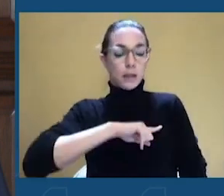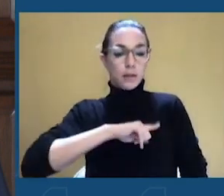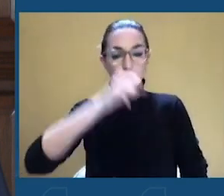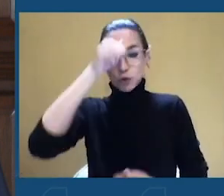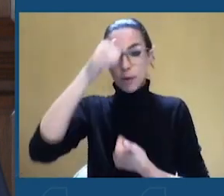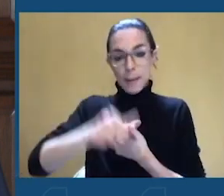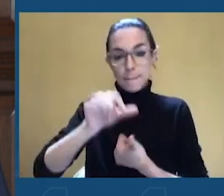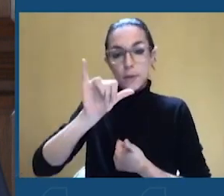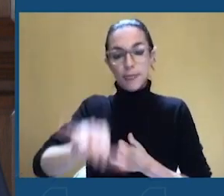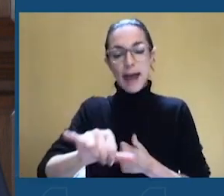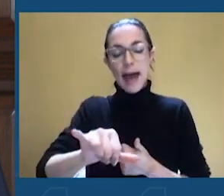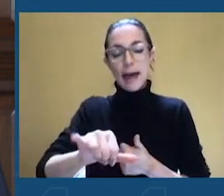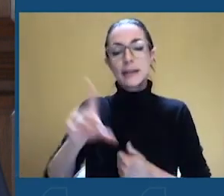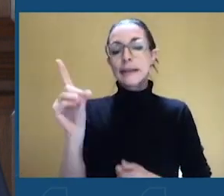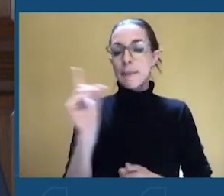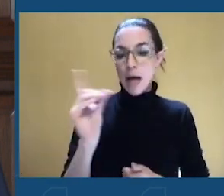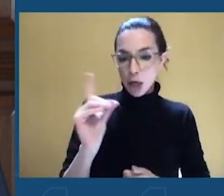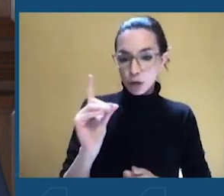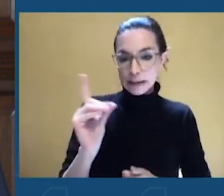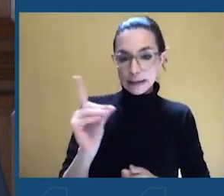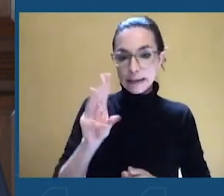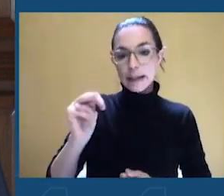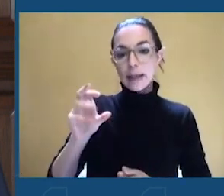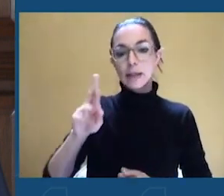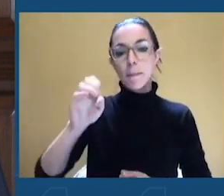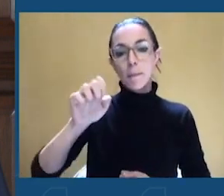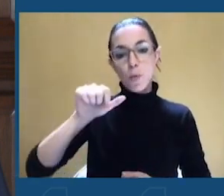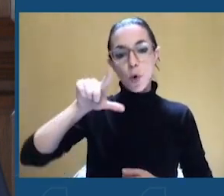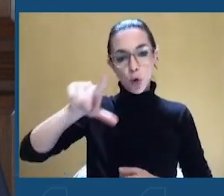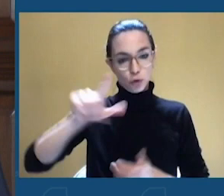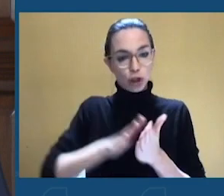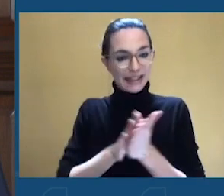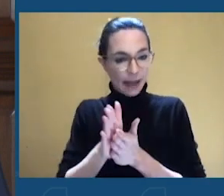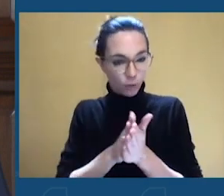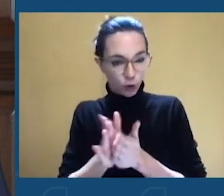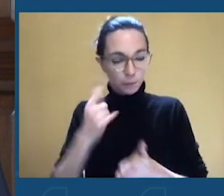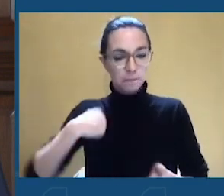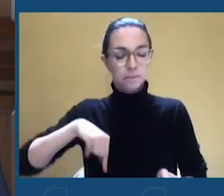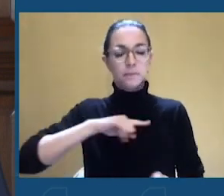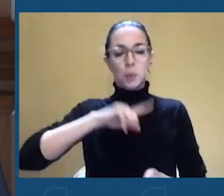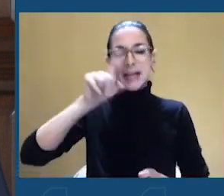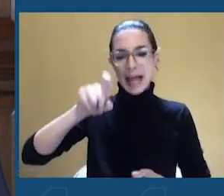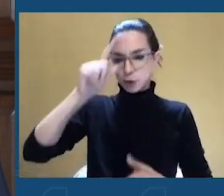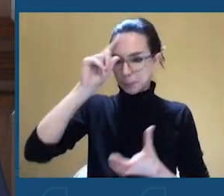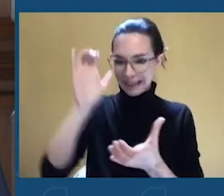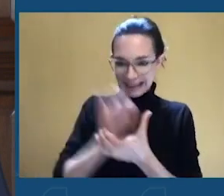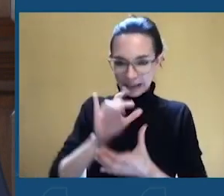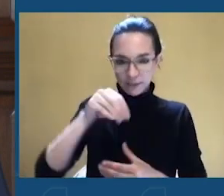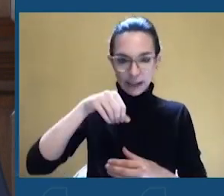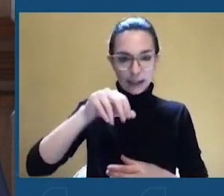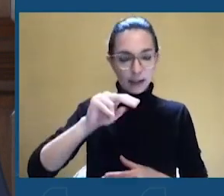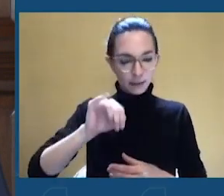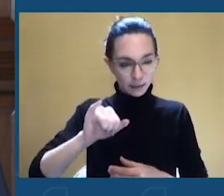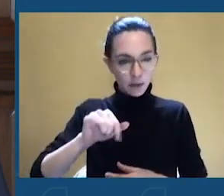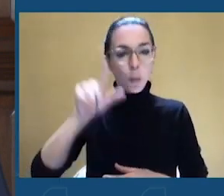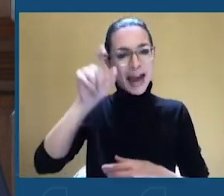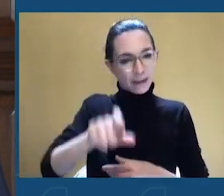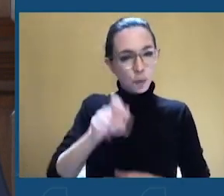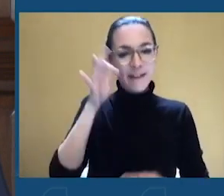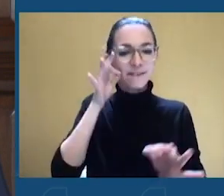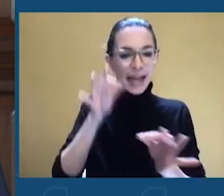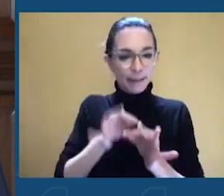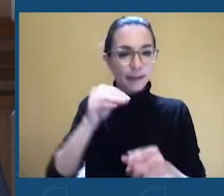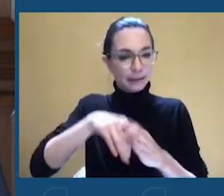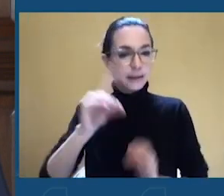democracy is a moral endeavor. We have to believe in it. We have to have faith in democracy.